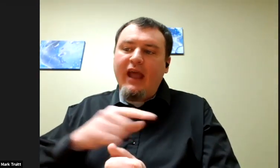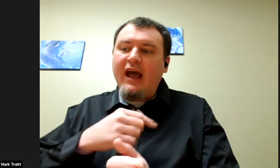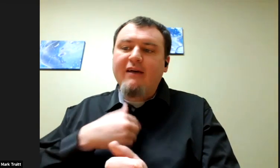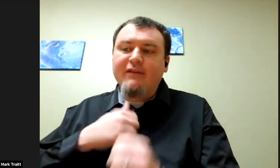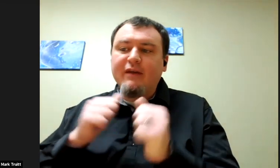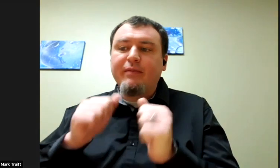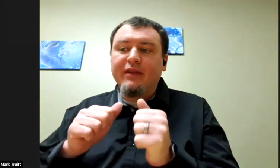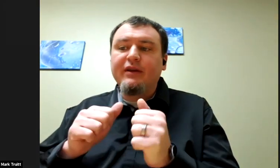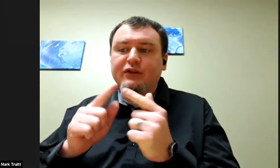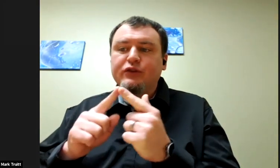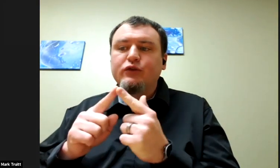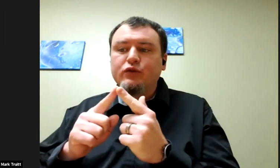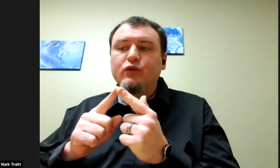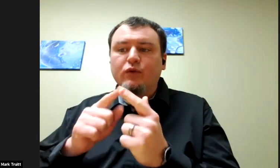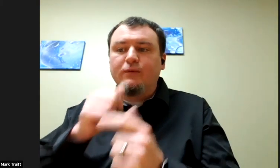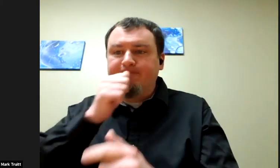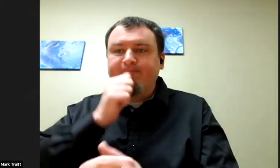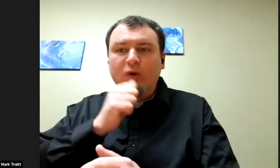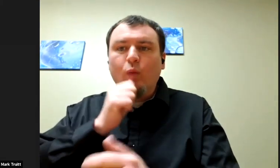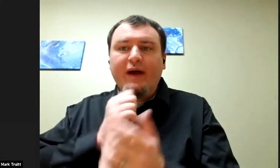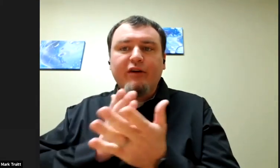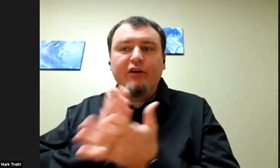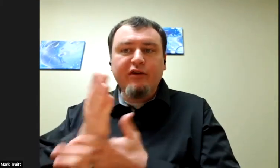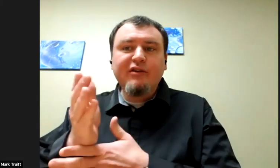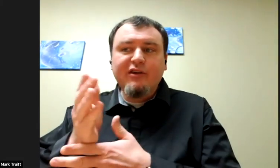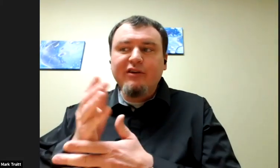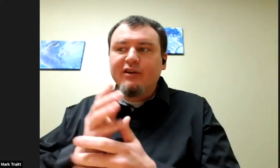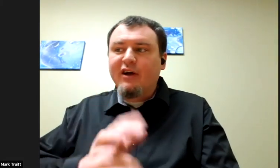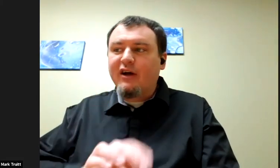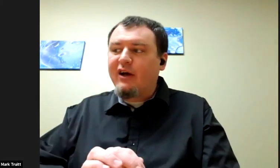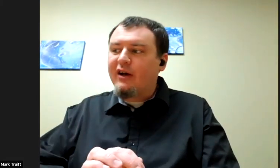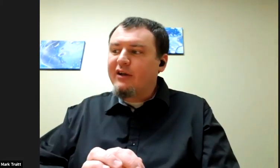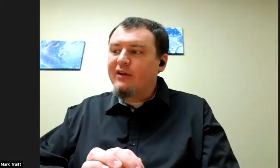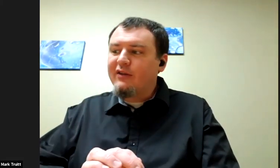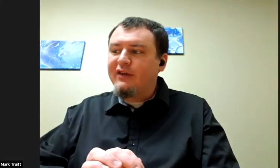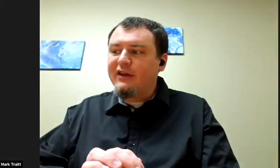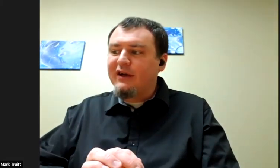And they have the ability to weather